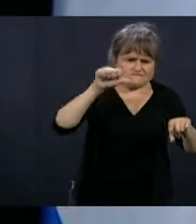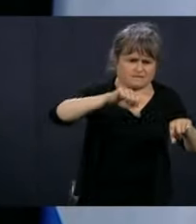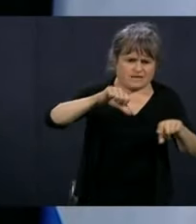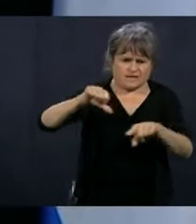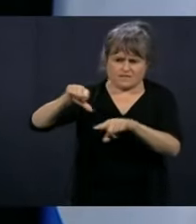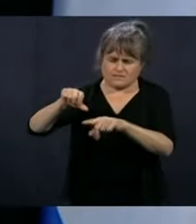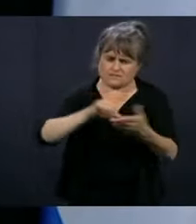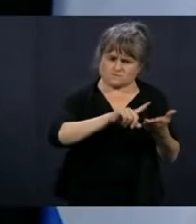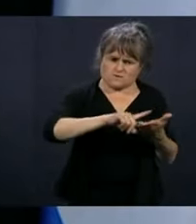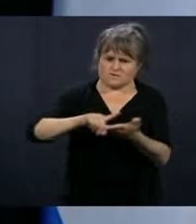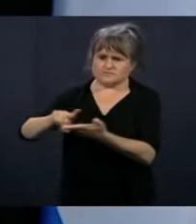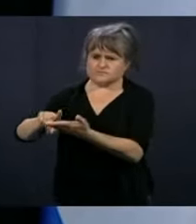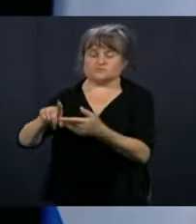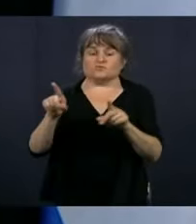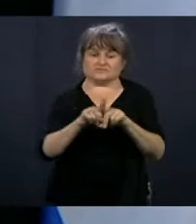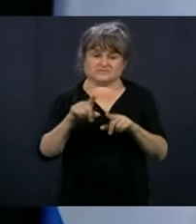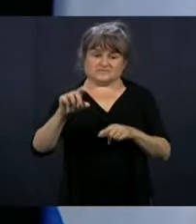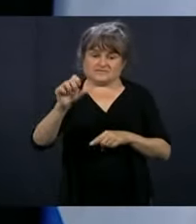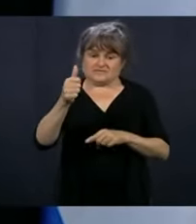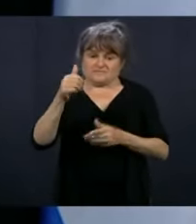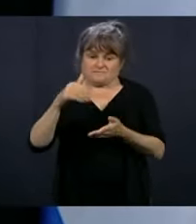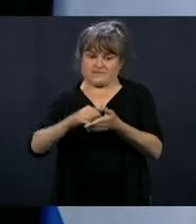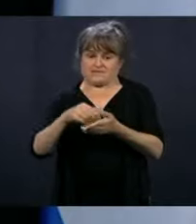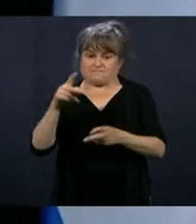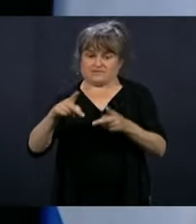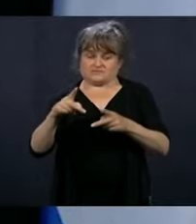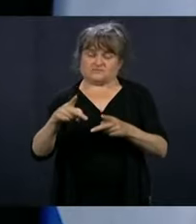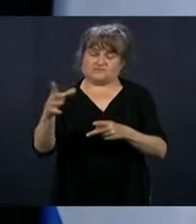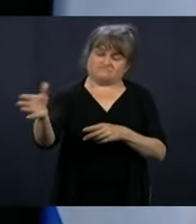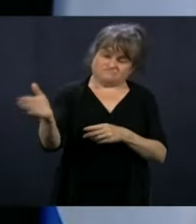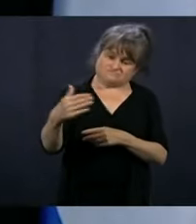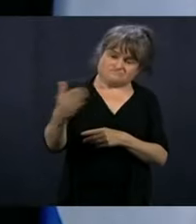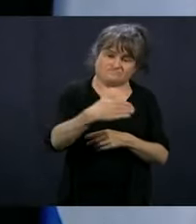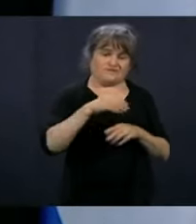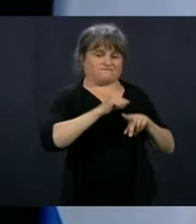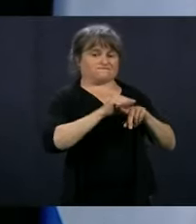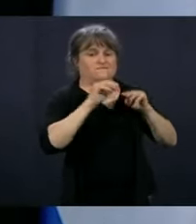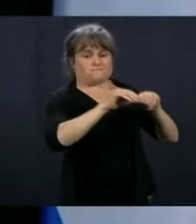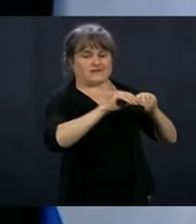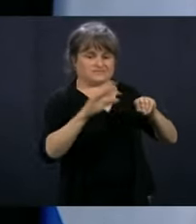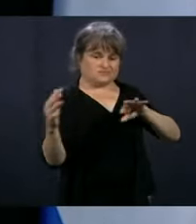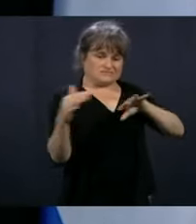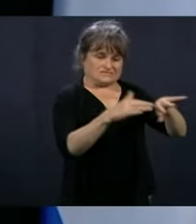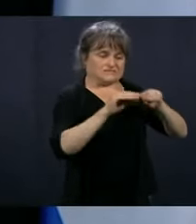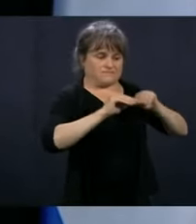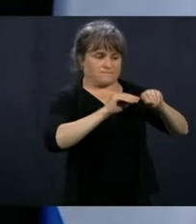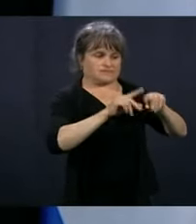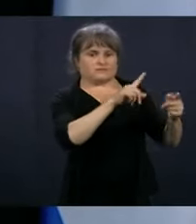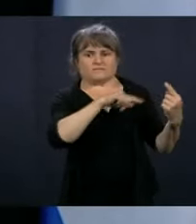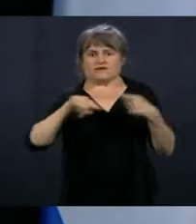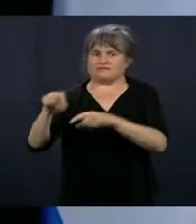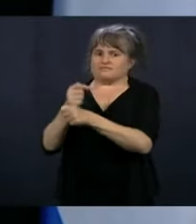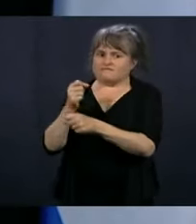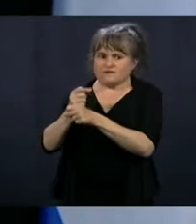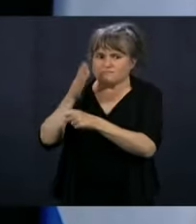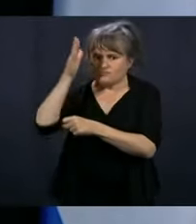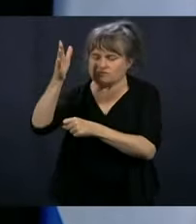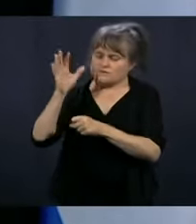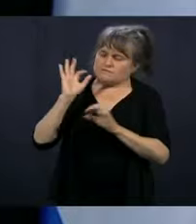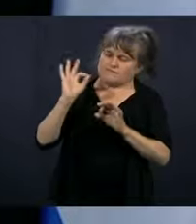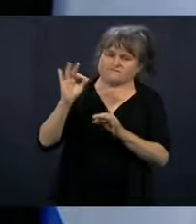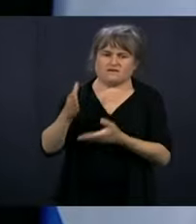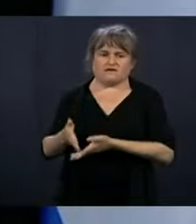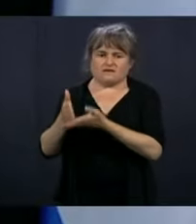the training, the 10,000 workers. That is one of the major factors. That we had a